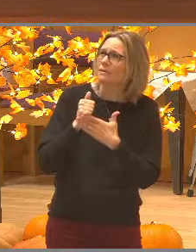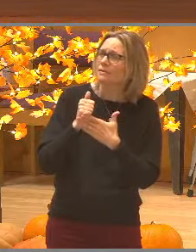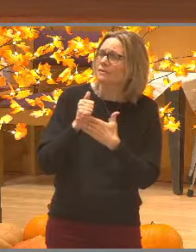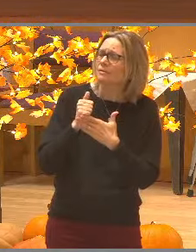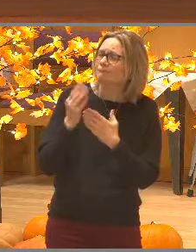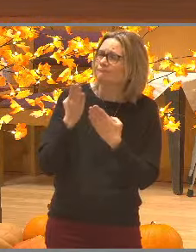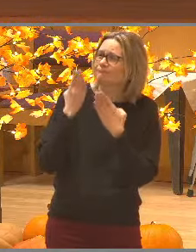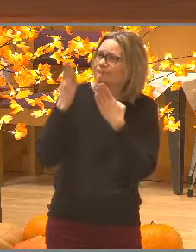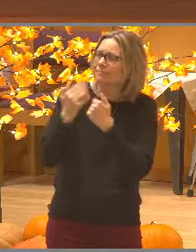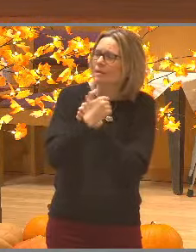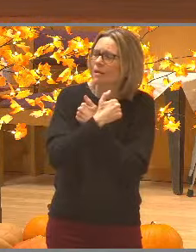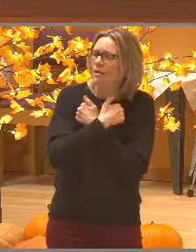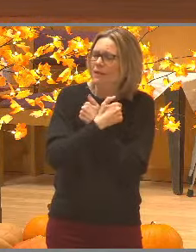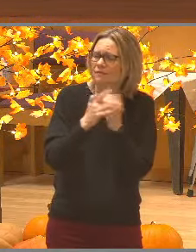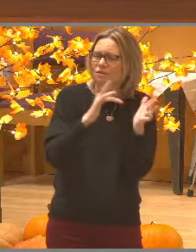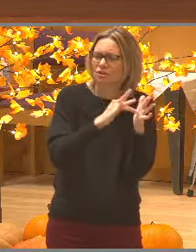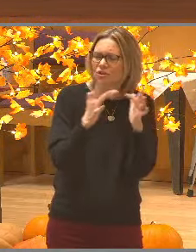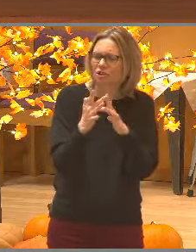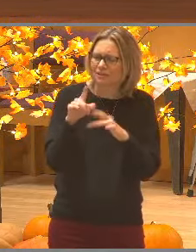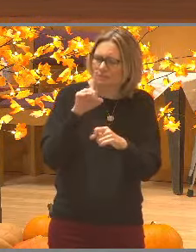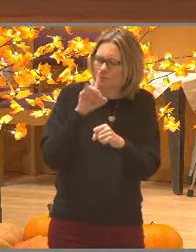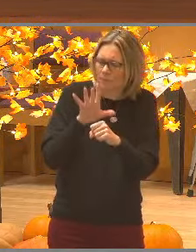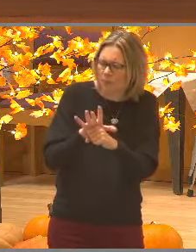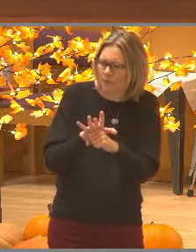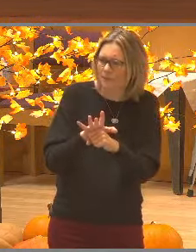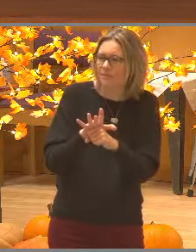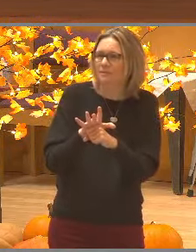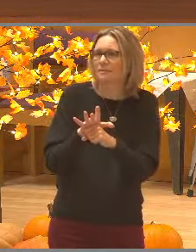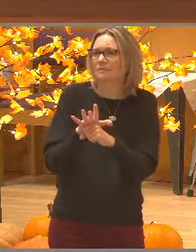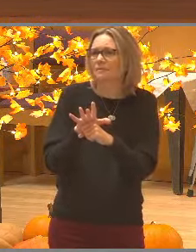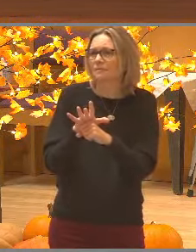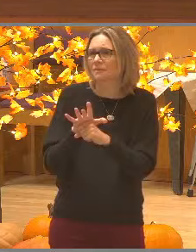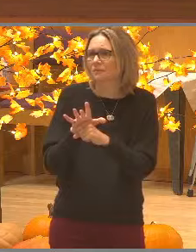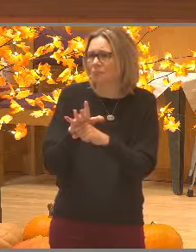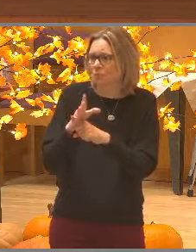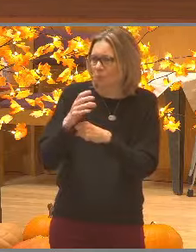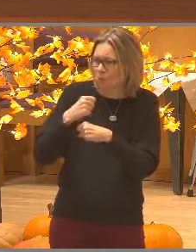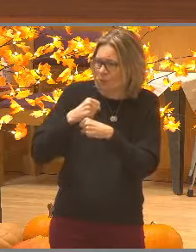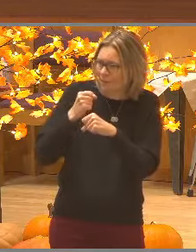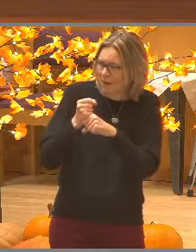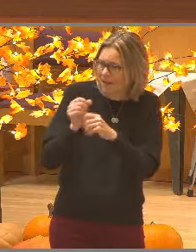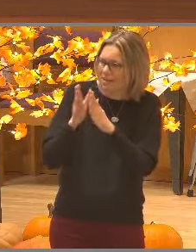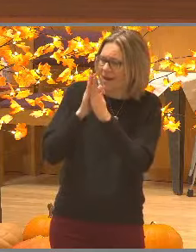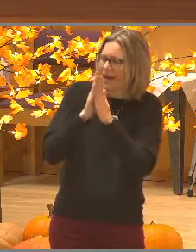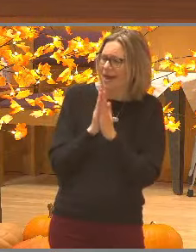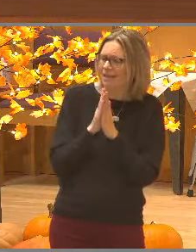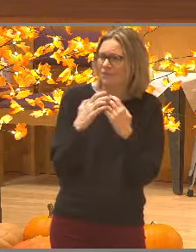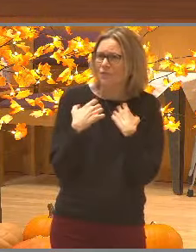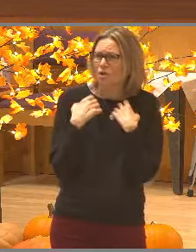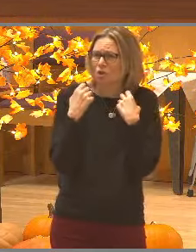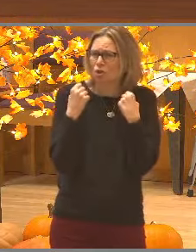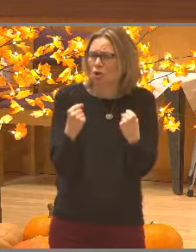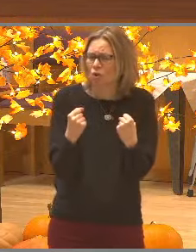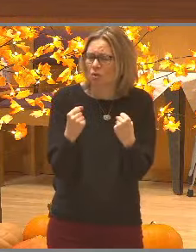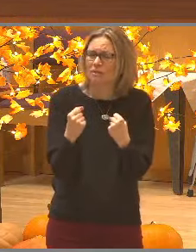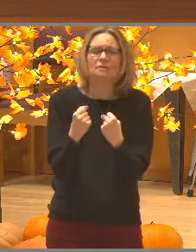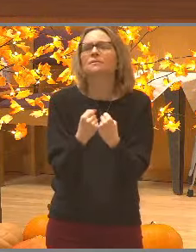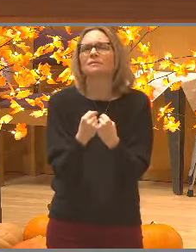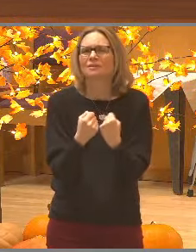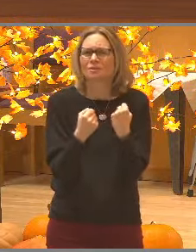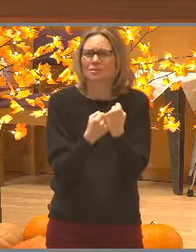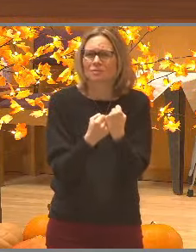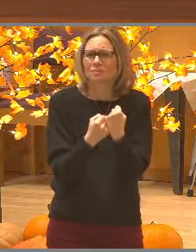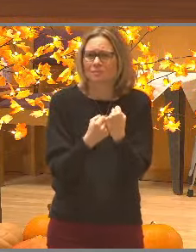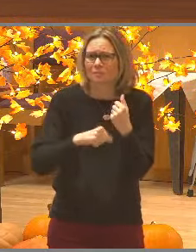Jesus and in this promise that we make, to also ask for the courage to hold each other accountable to